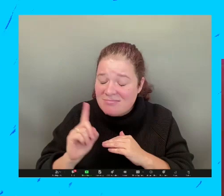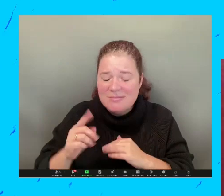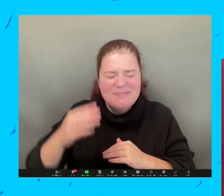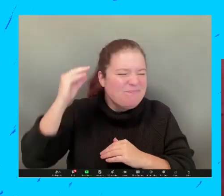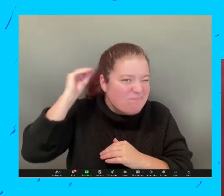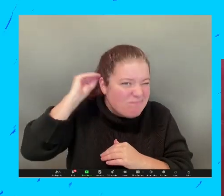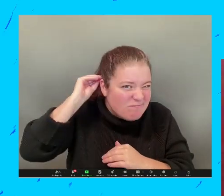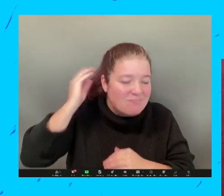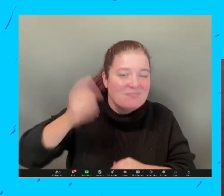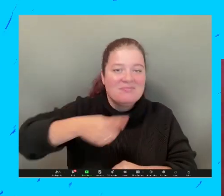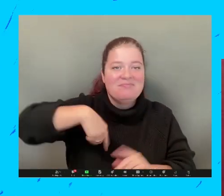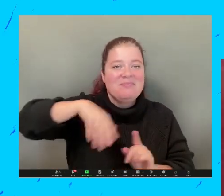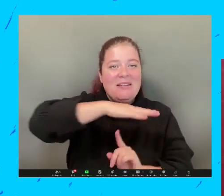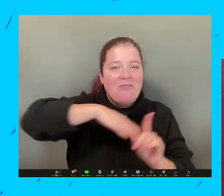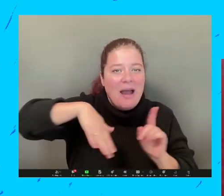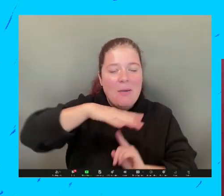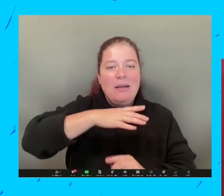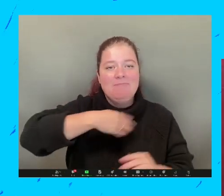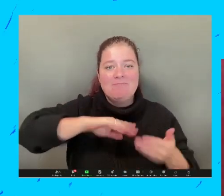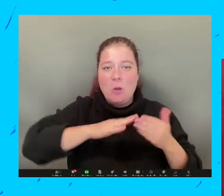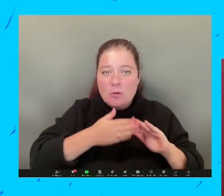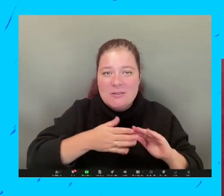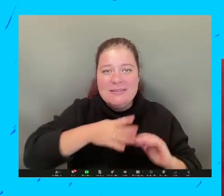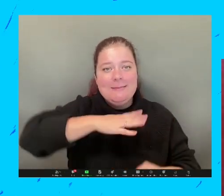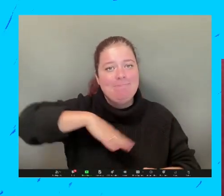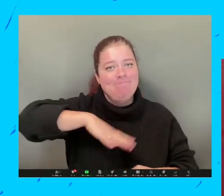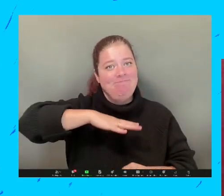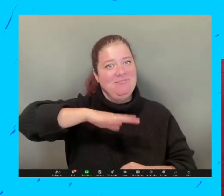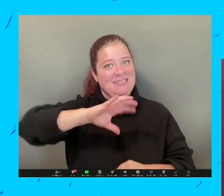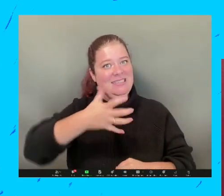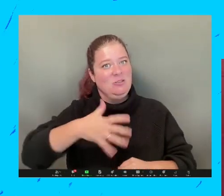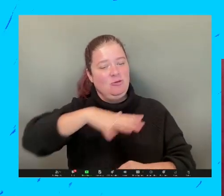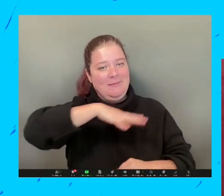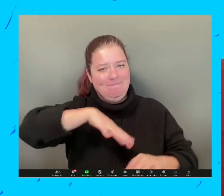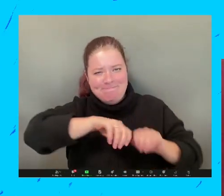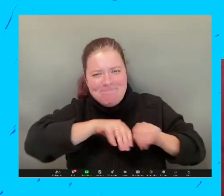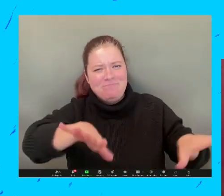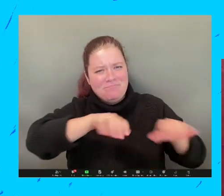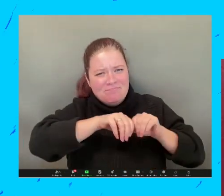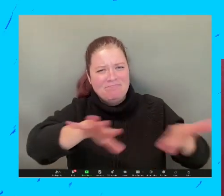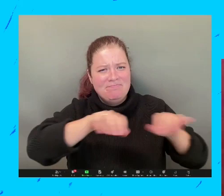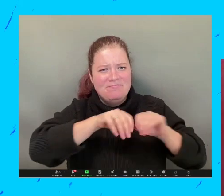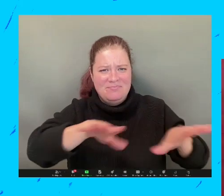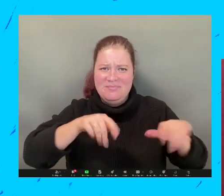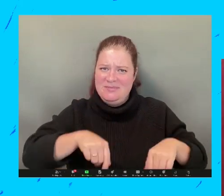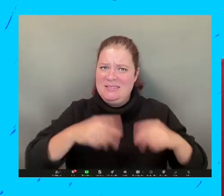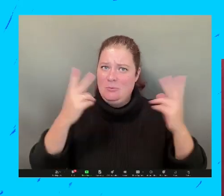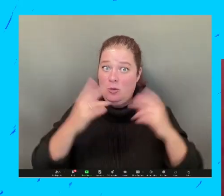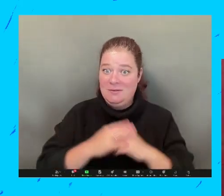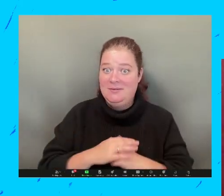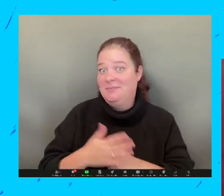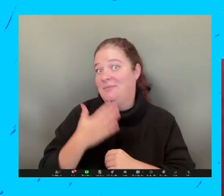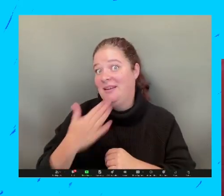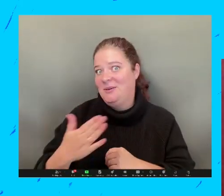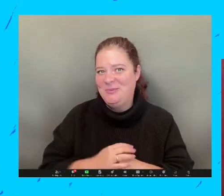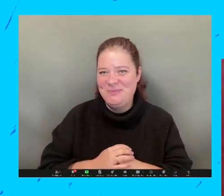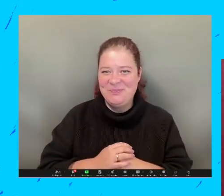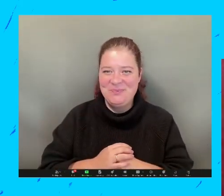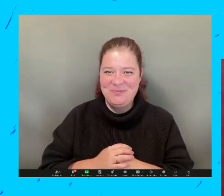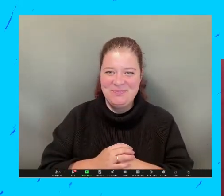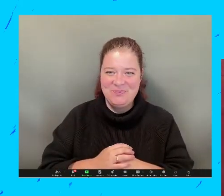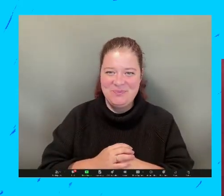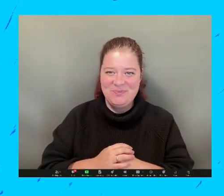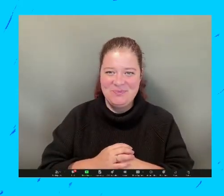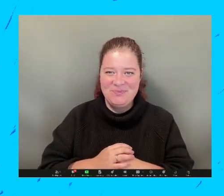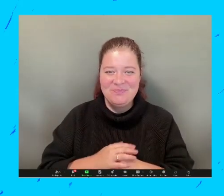greater awareness and understanding for healthier and more informed lives. Thank you very much. Thank you